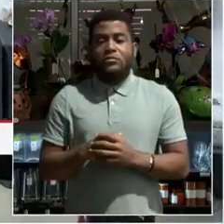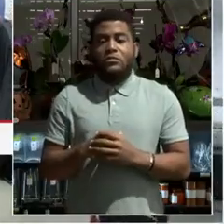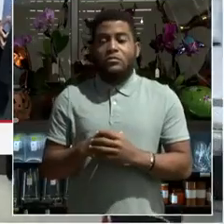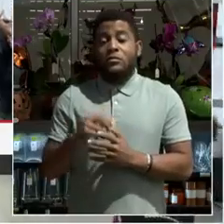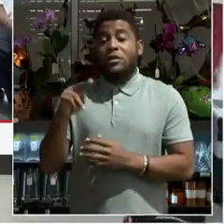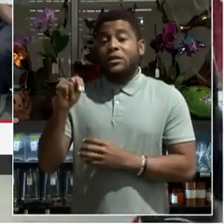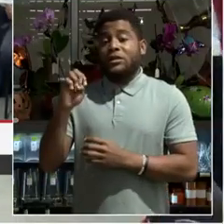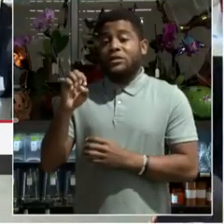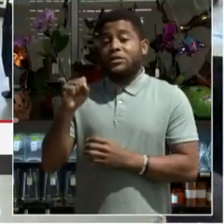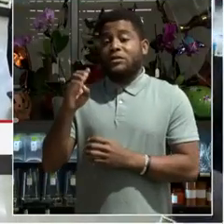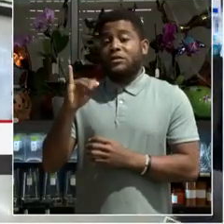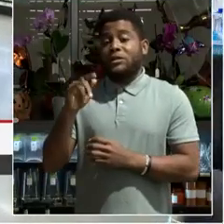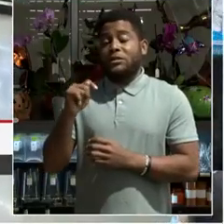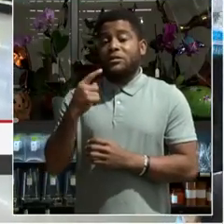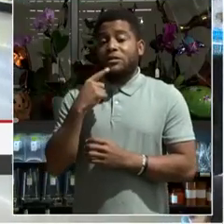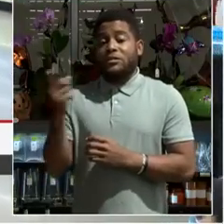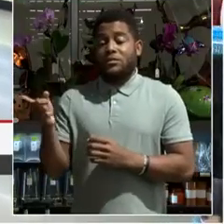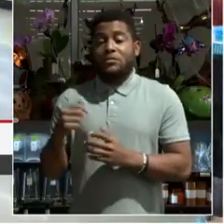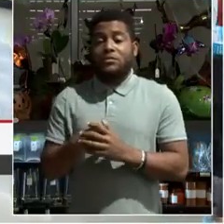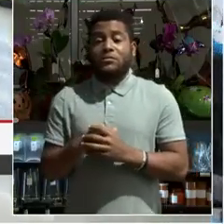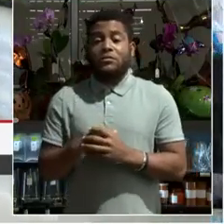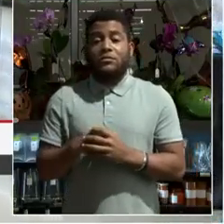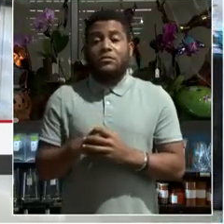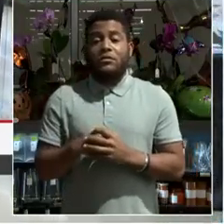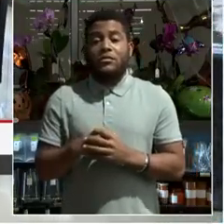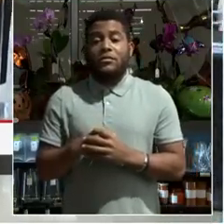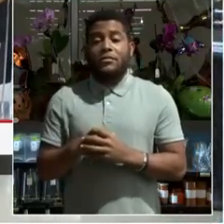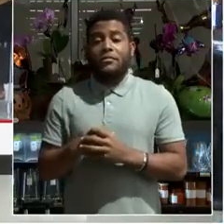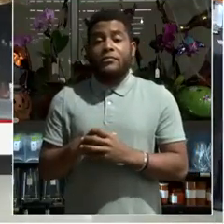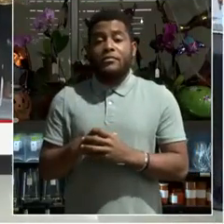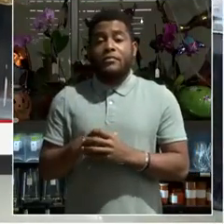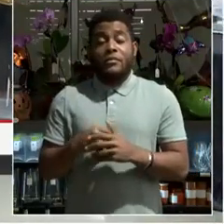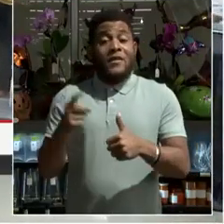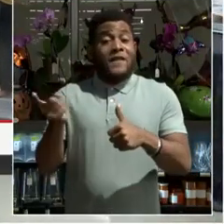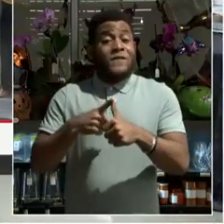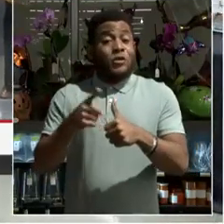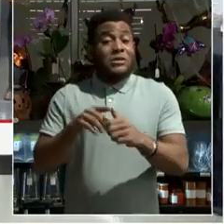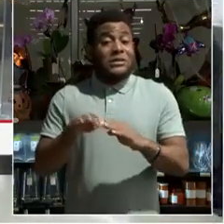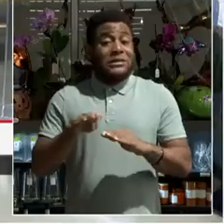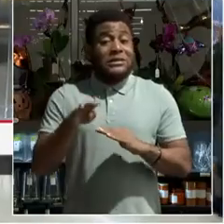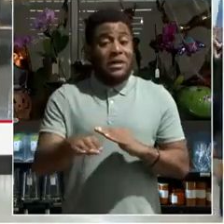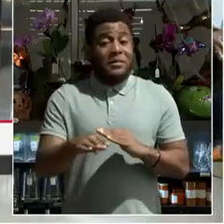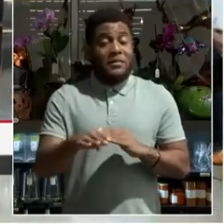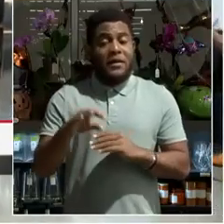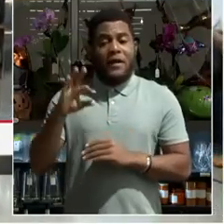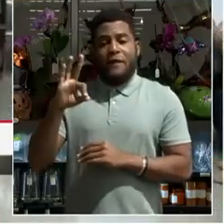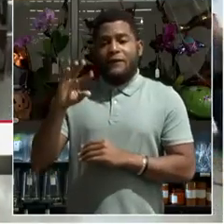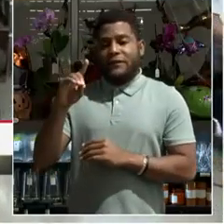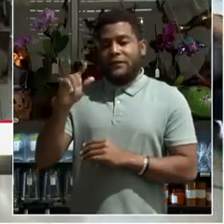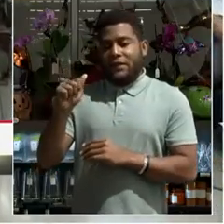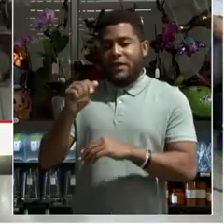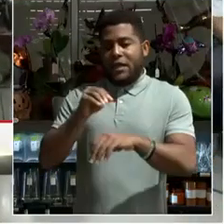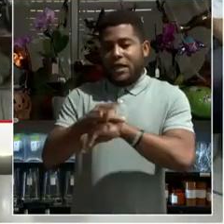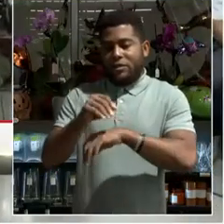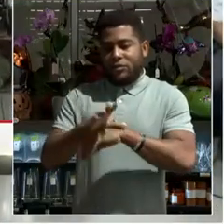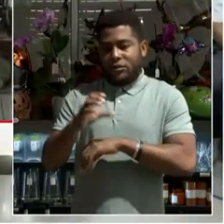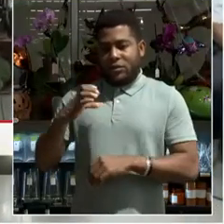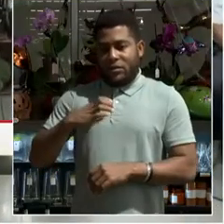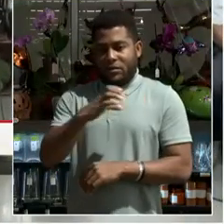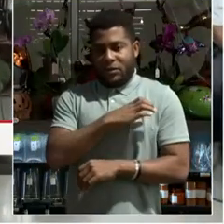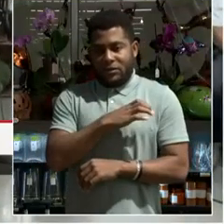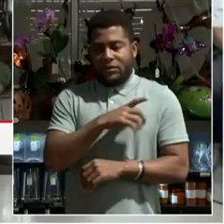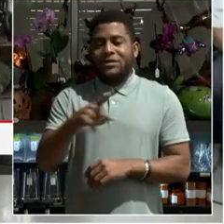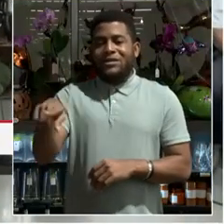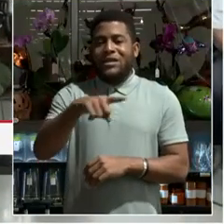for booster vaccines to be recommended. And that first step is for the FDA's advisory committee to convene. And they've